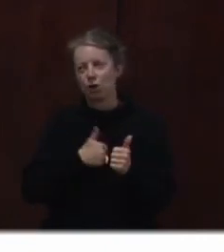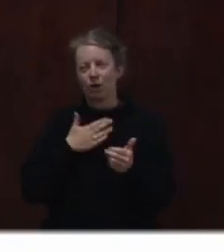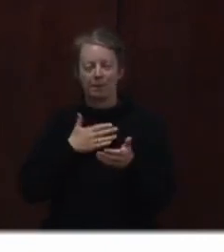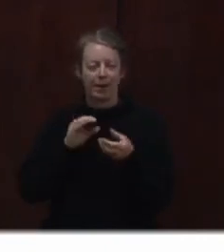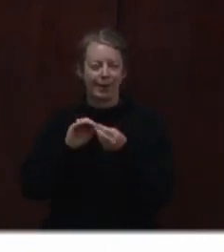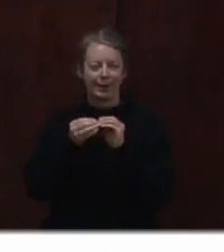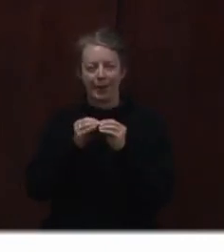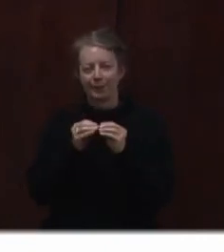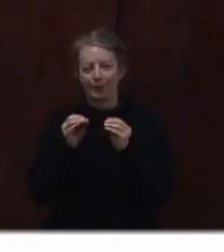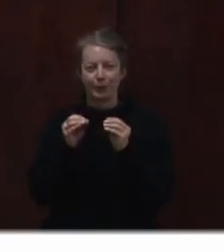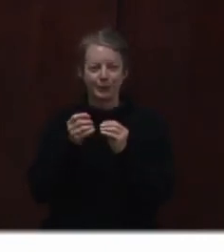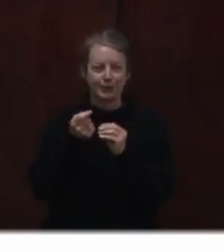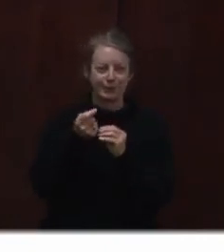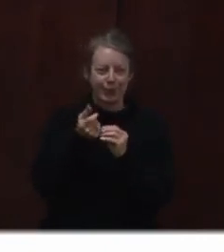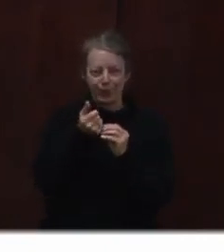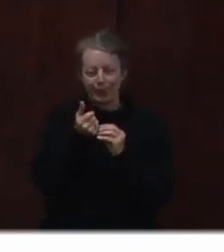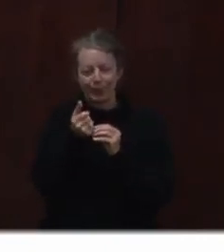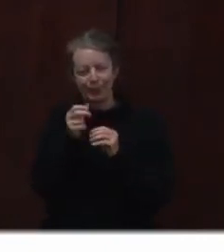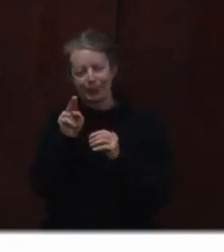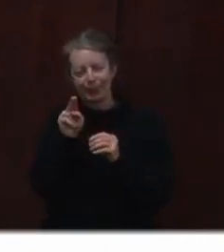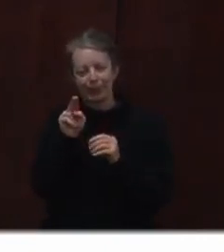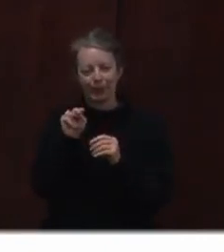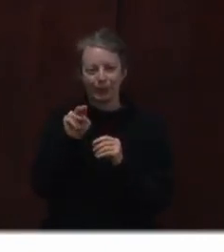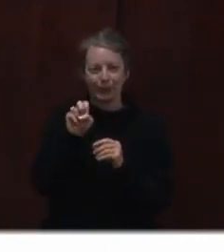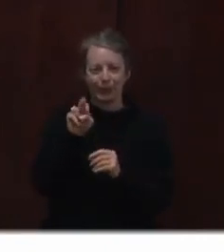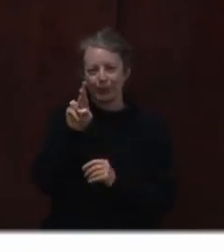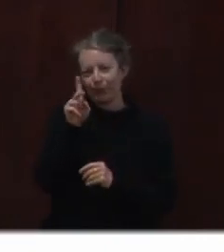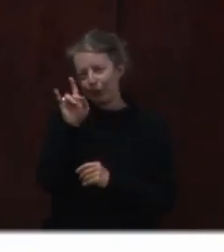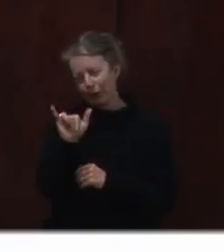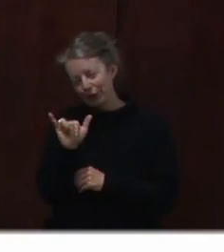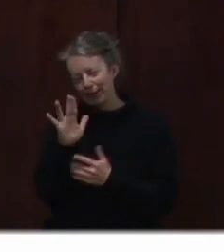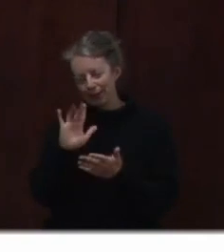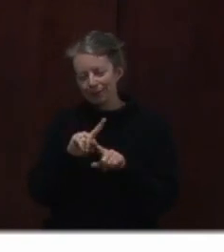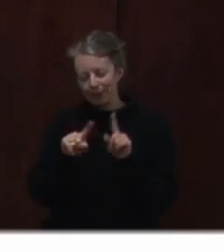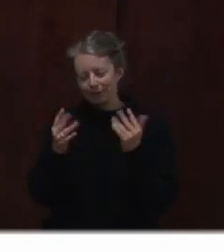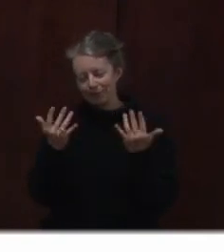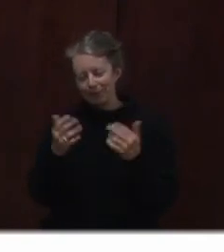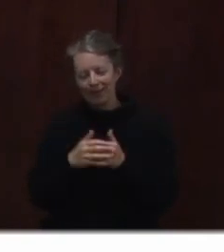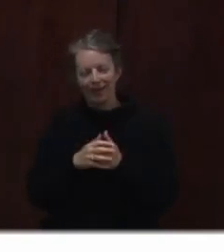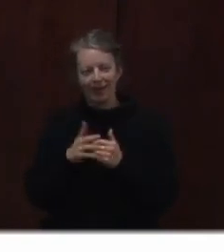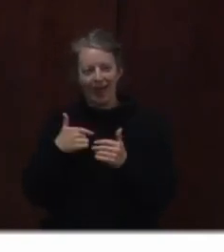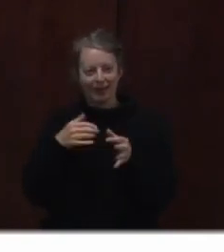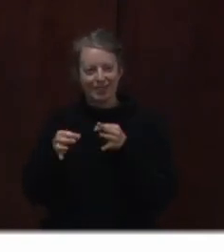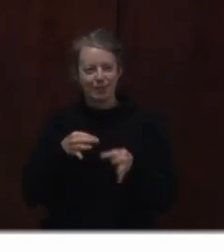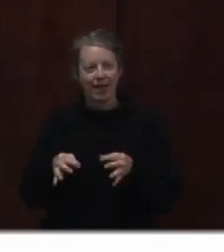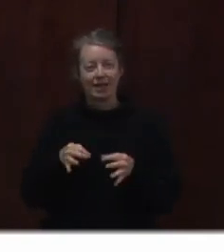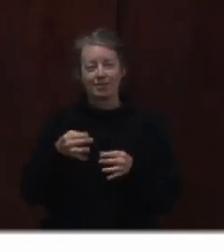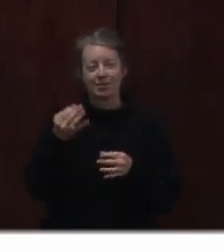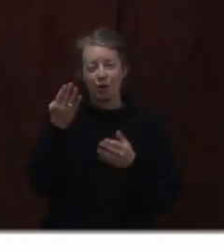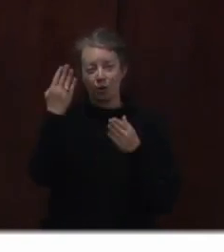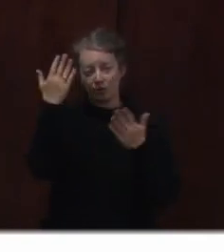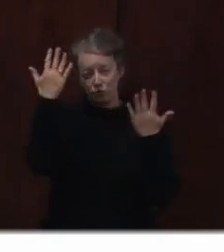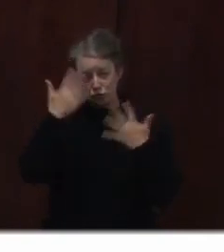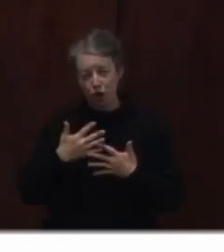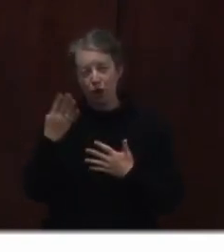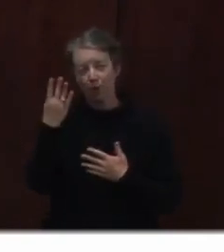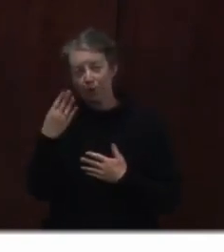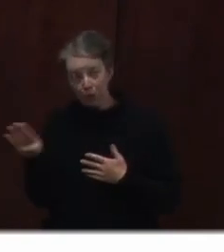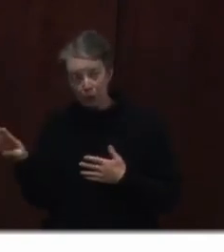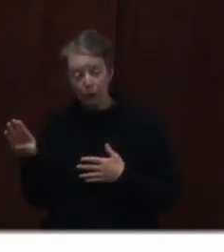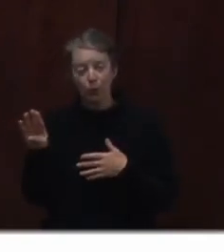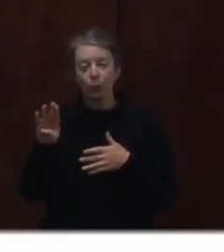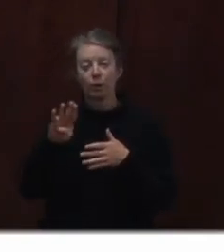but just indulge me for a moment, please. The dark blue bar is the percent of the population that is of that racial